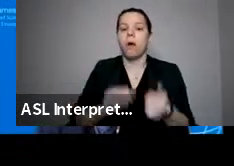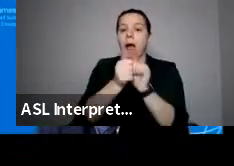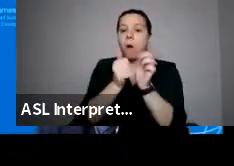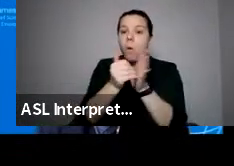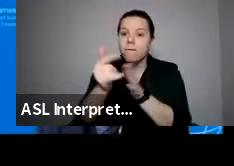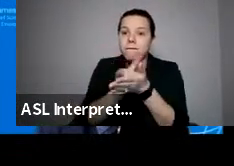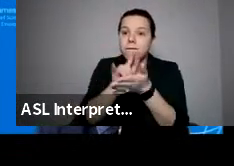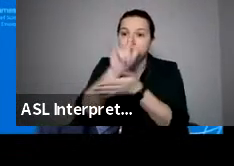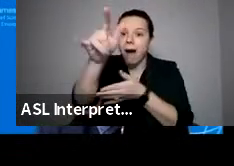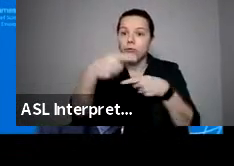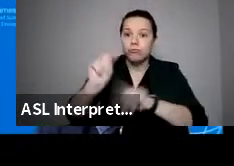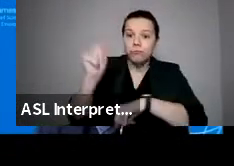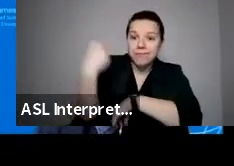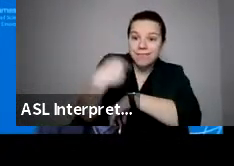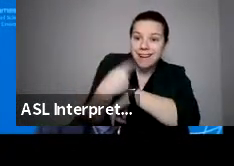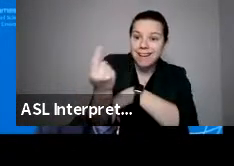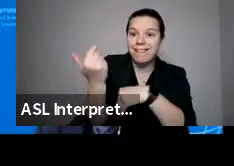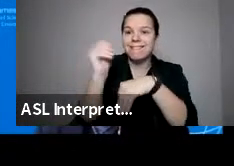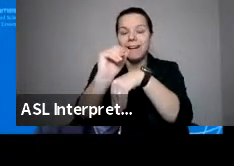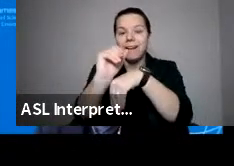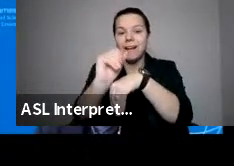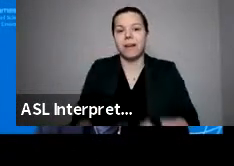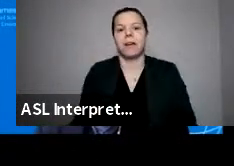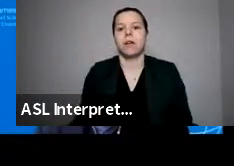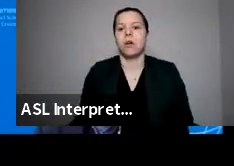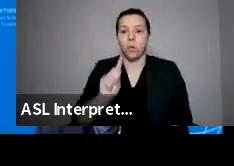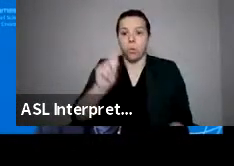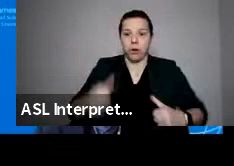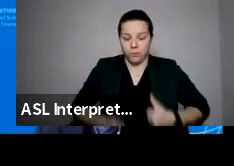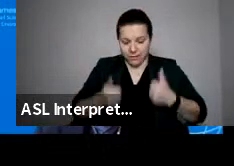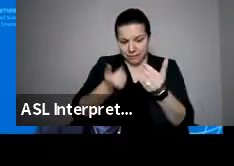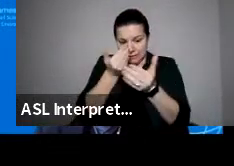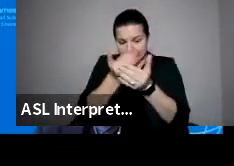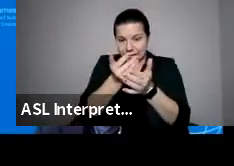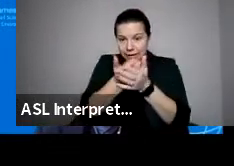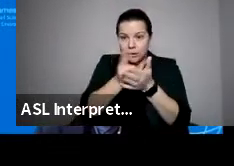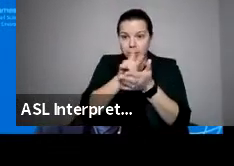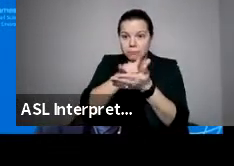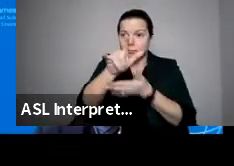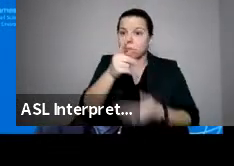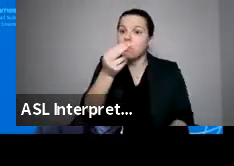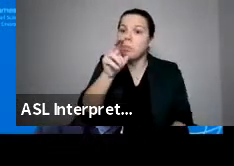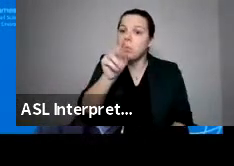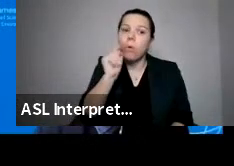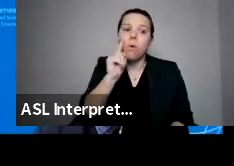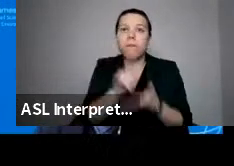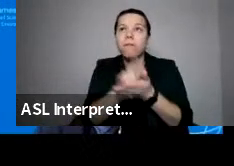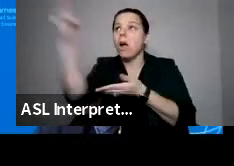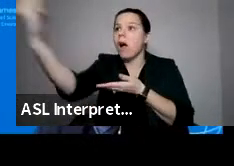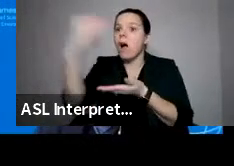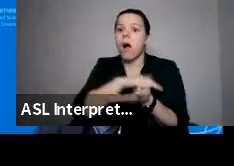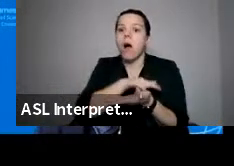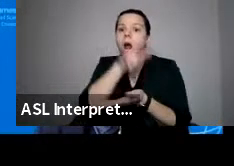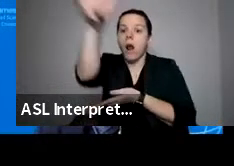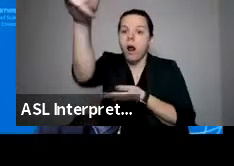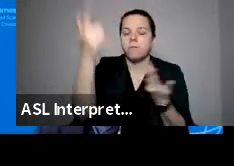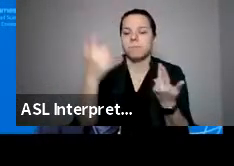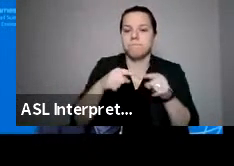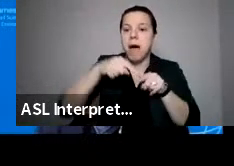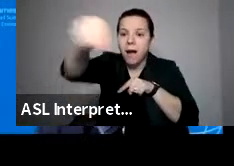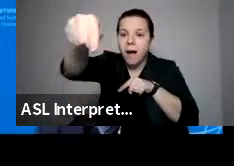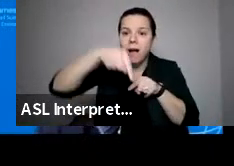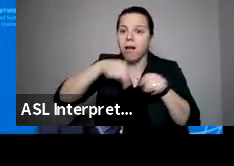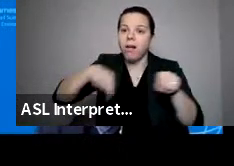night, and where the people are living in relation to the airports and the flight paths. So we think a lot about both of these,